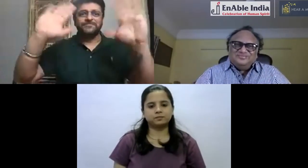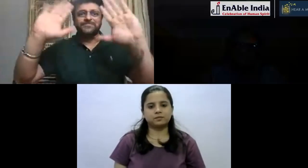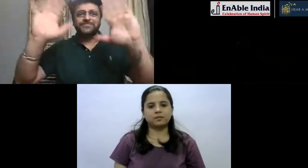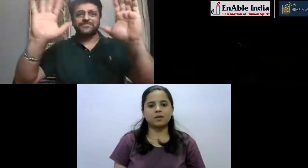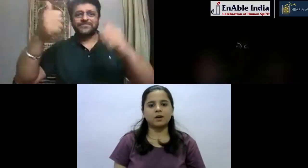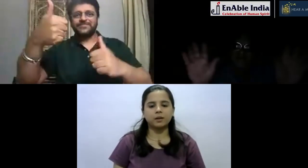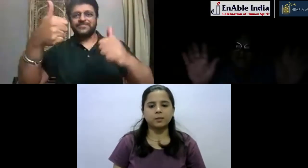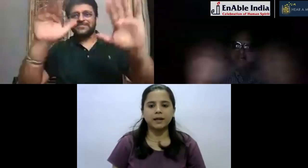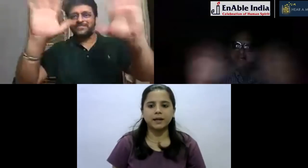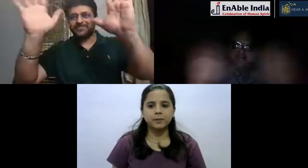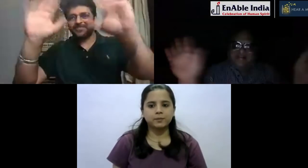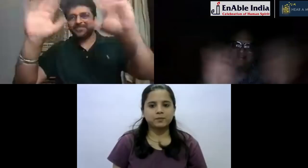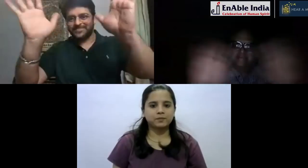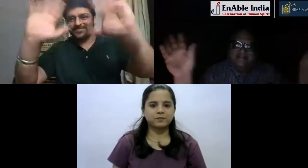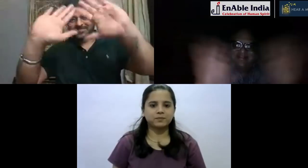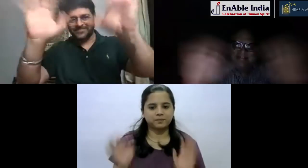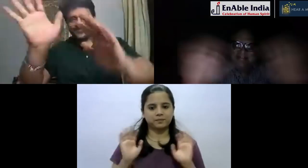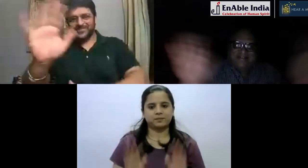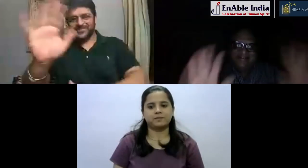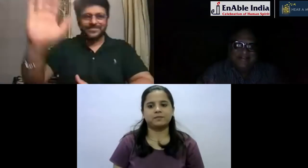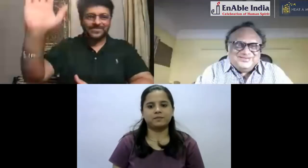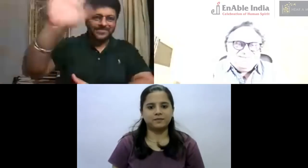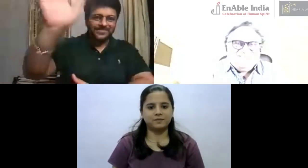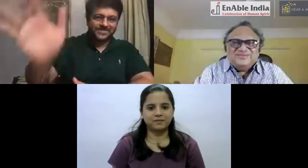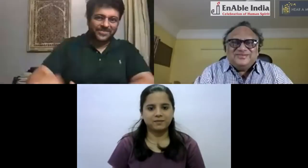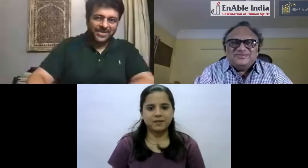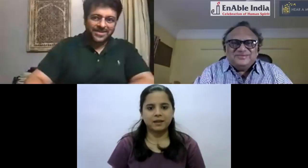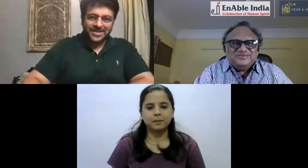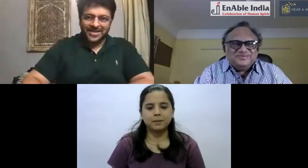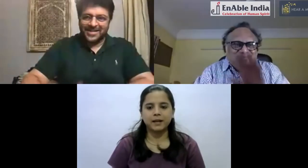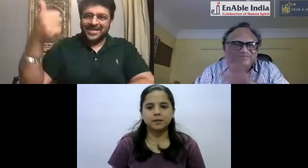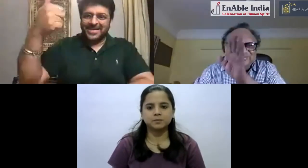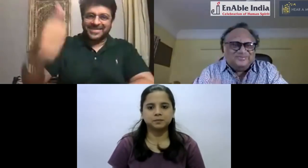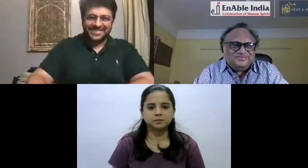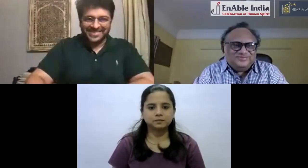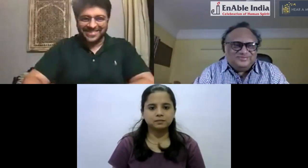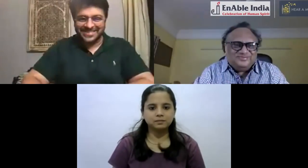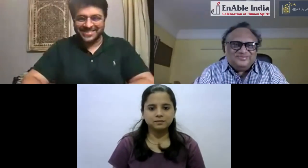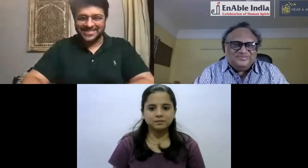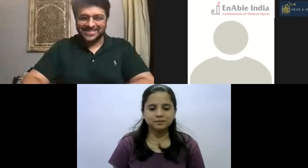Okay, bye-bye. Bye.